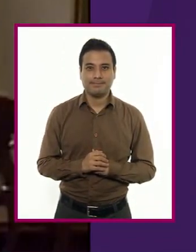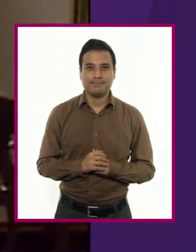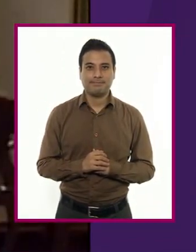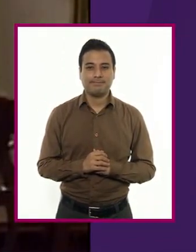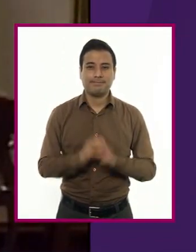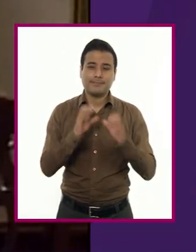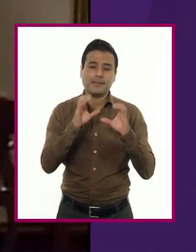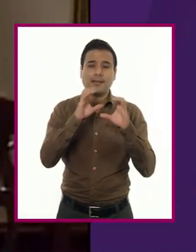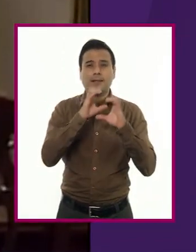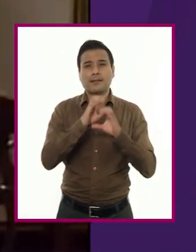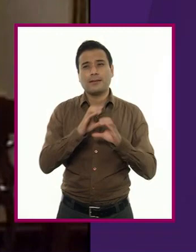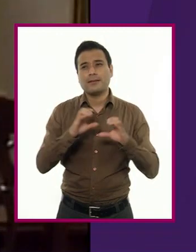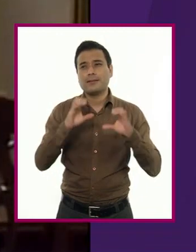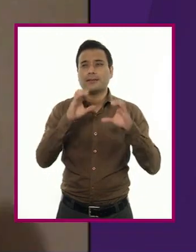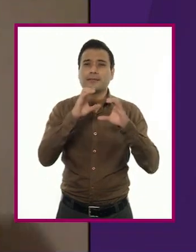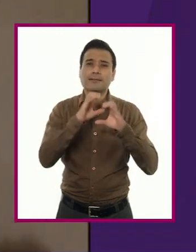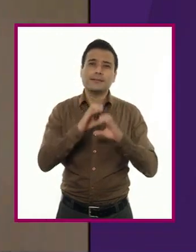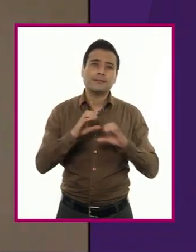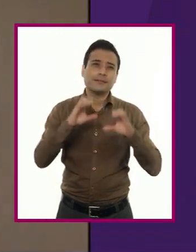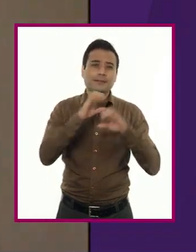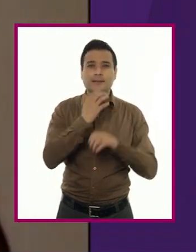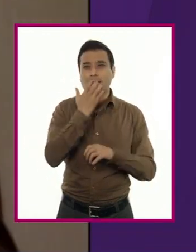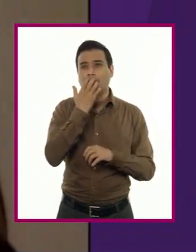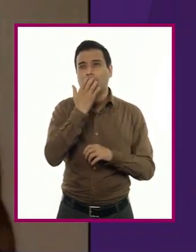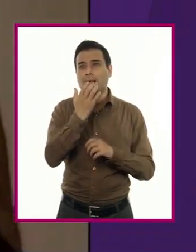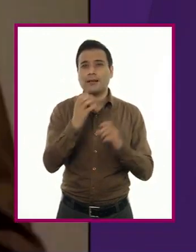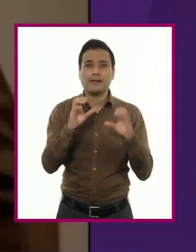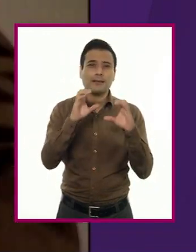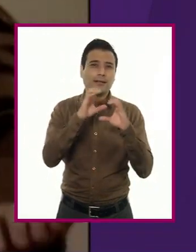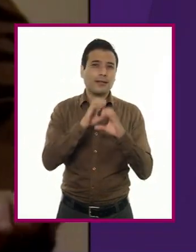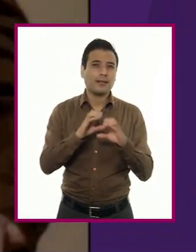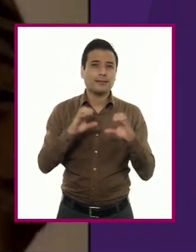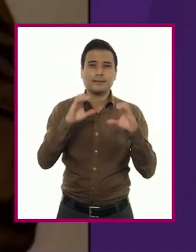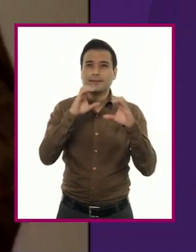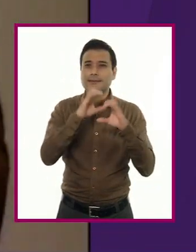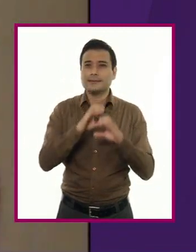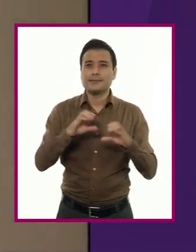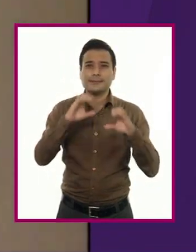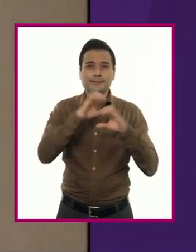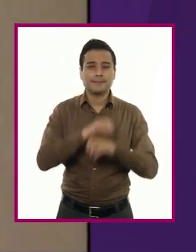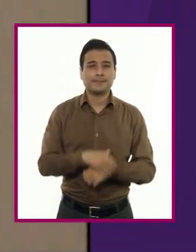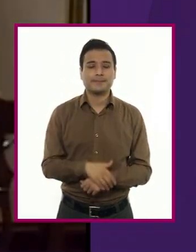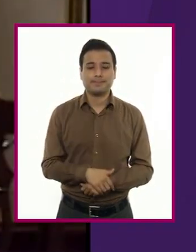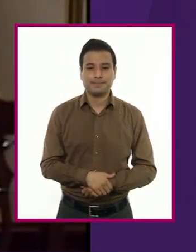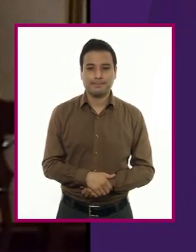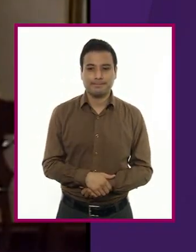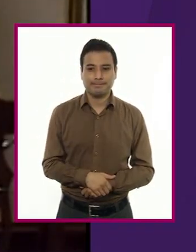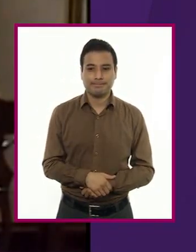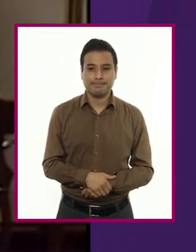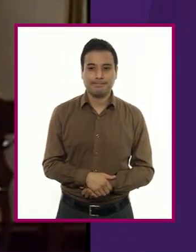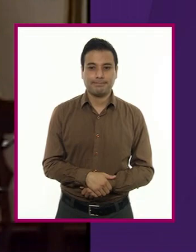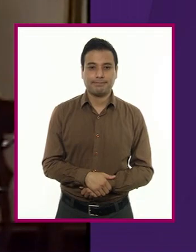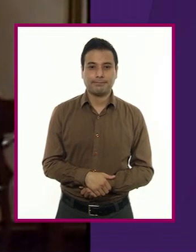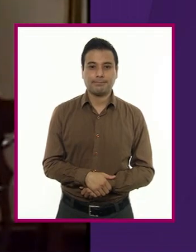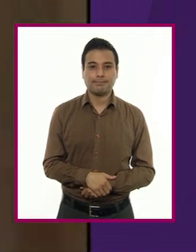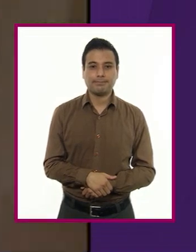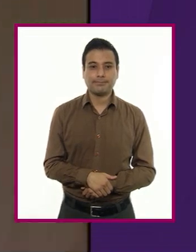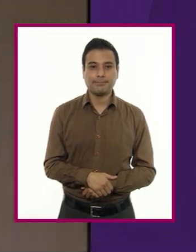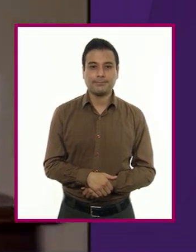ra-ba-ba-bum ba-bum ba-bum ba-bum bum ba-bum bum ba-ba-bee